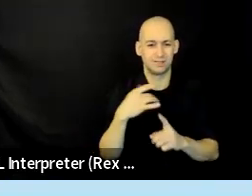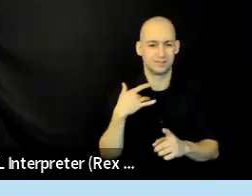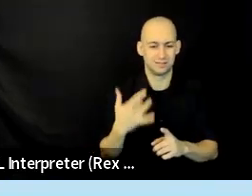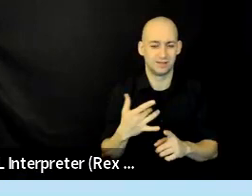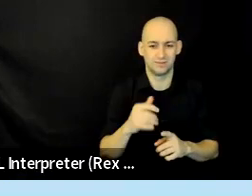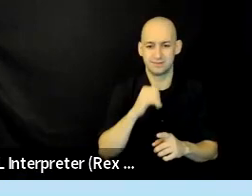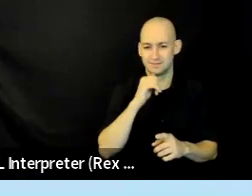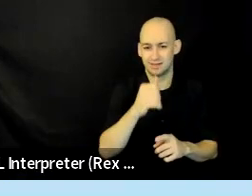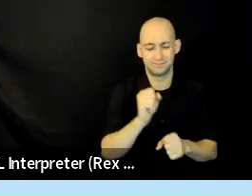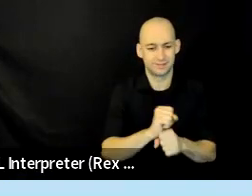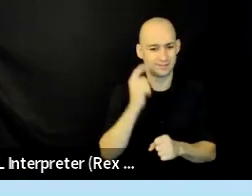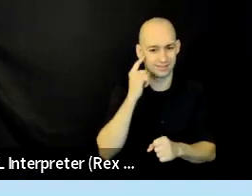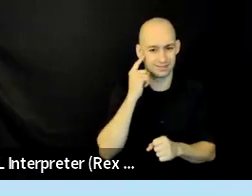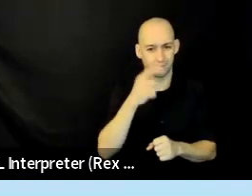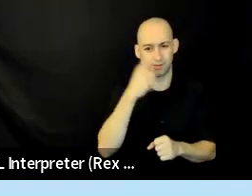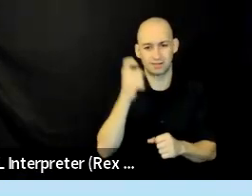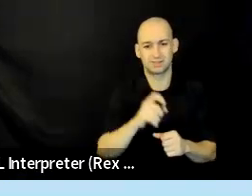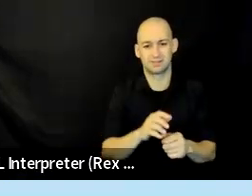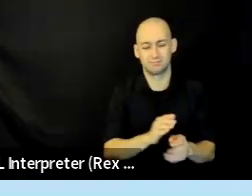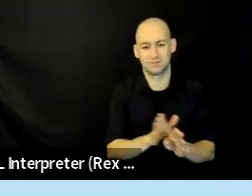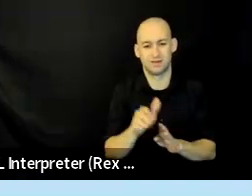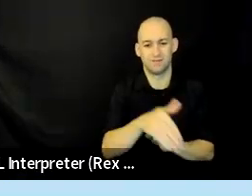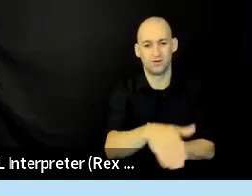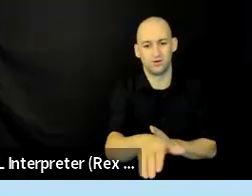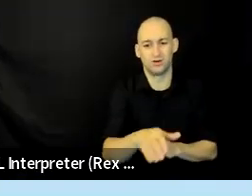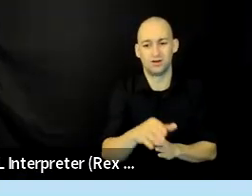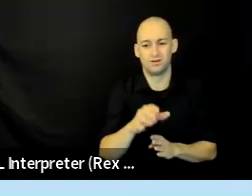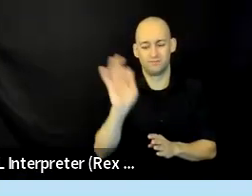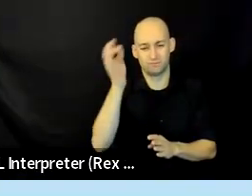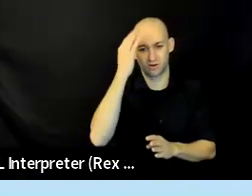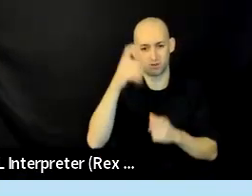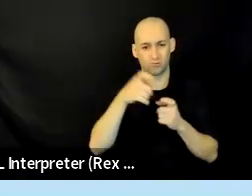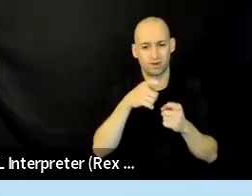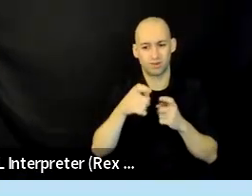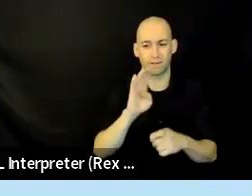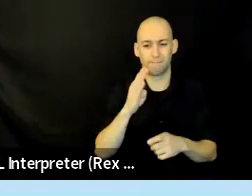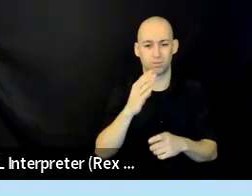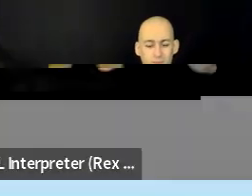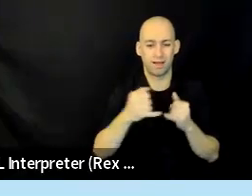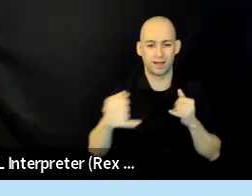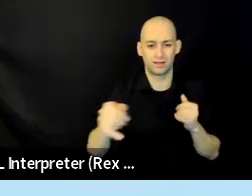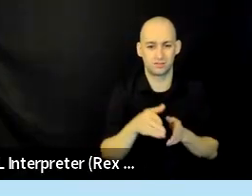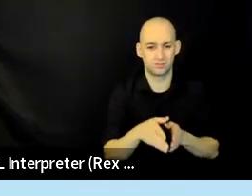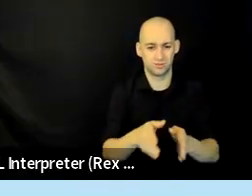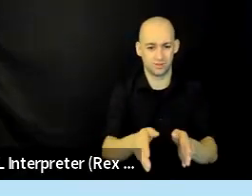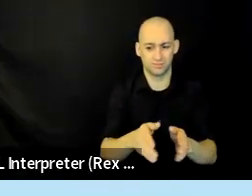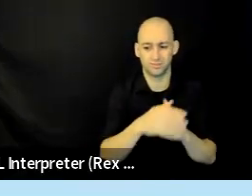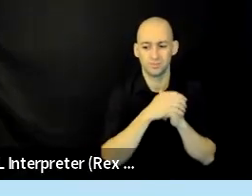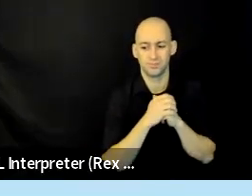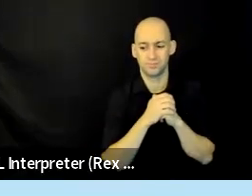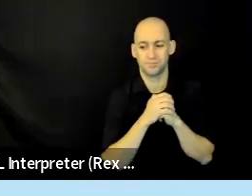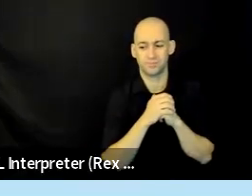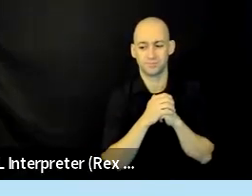to diverting federally regulated Blue Line stream and removing the county protected Blue